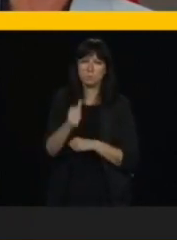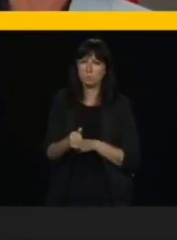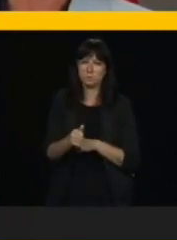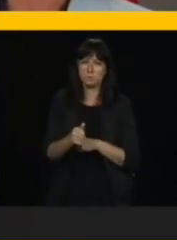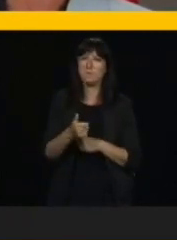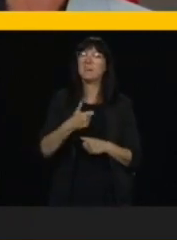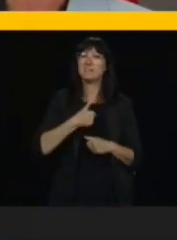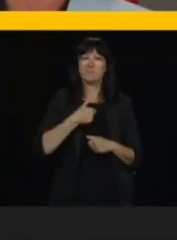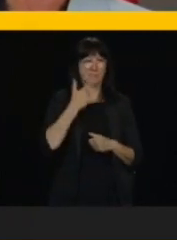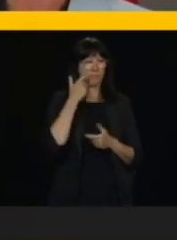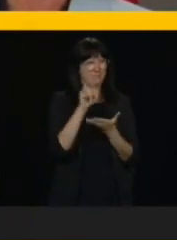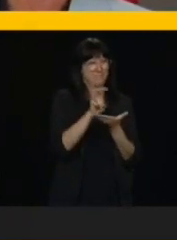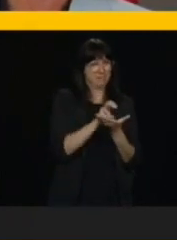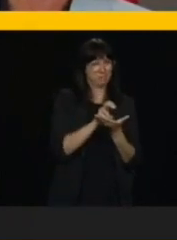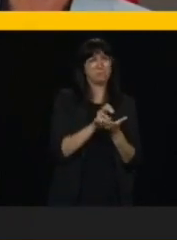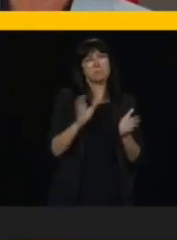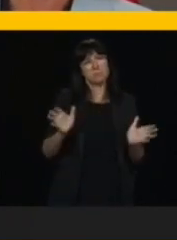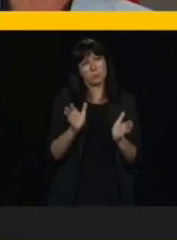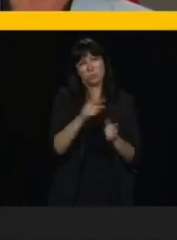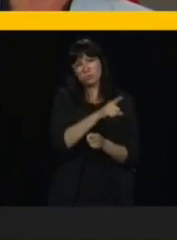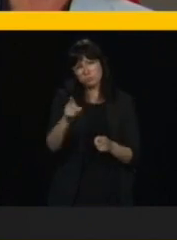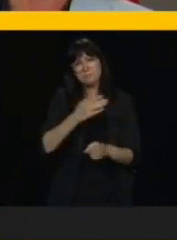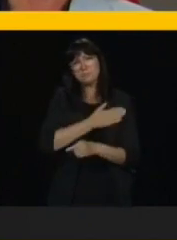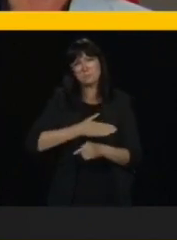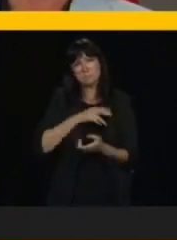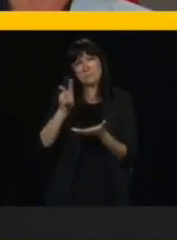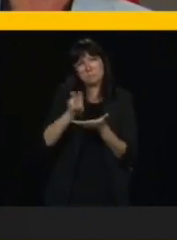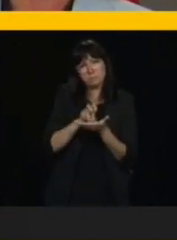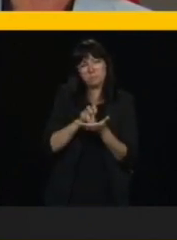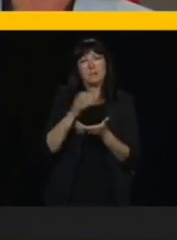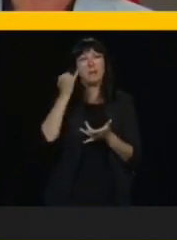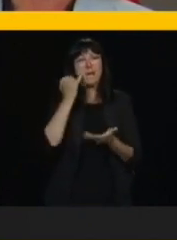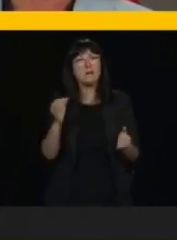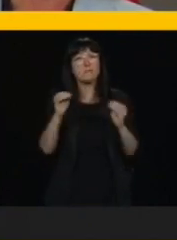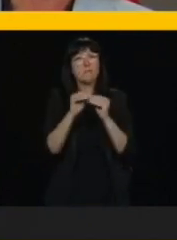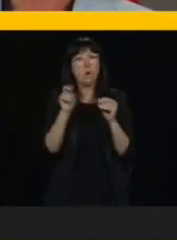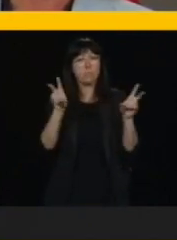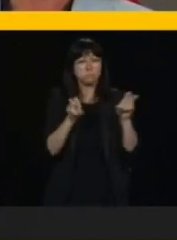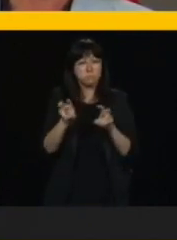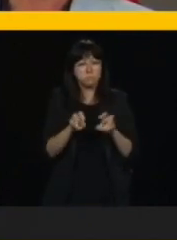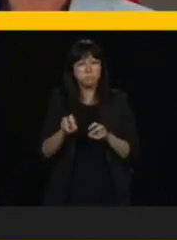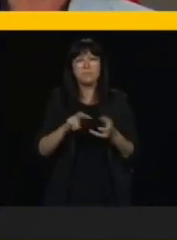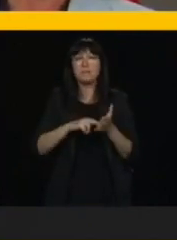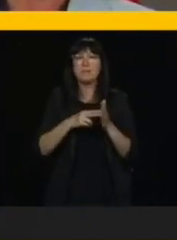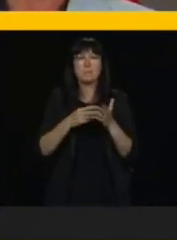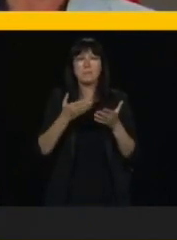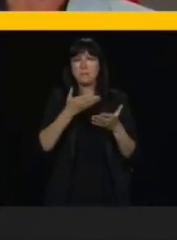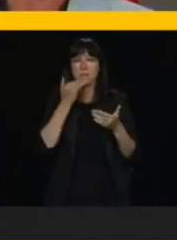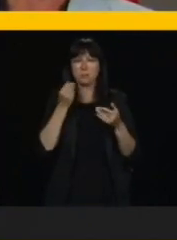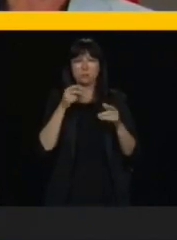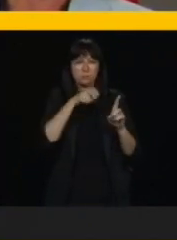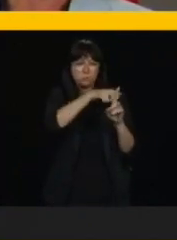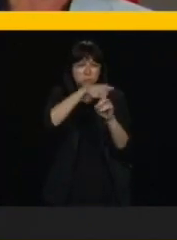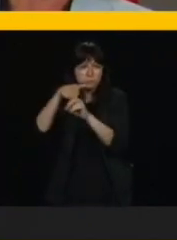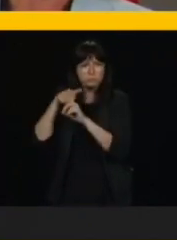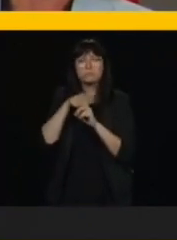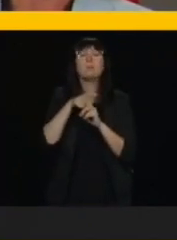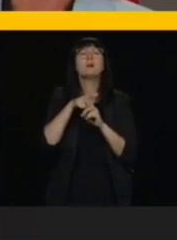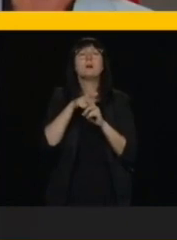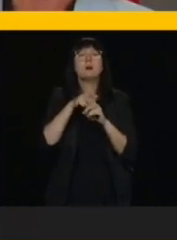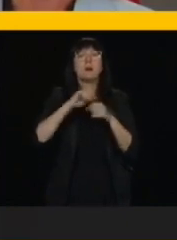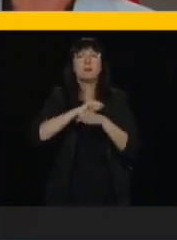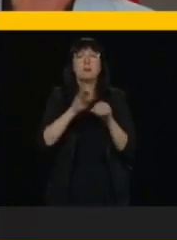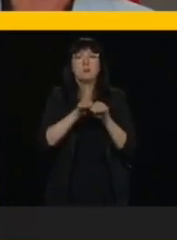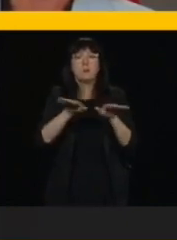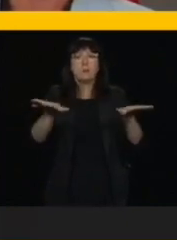encourage you to do the same. The more people use it, the better it can trace and therefore slow the spread of the virus.